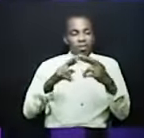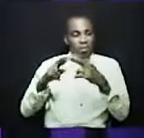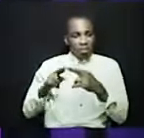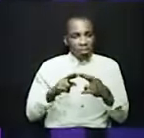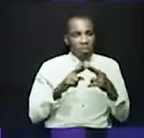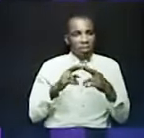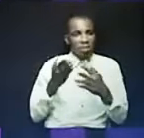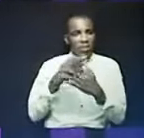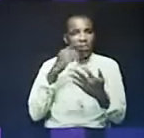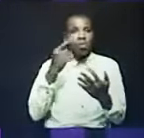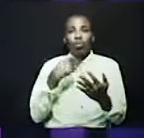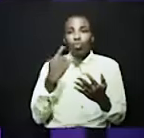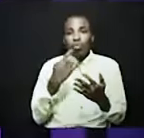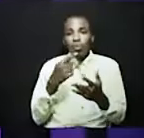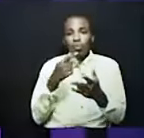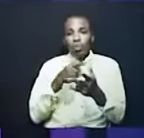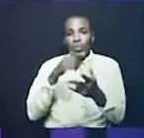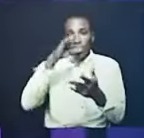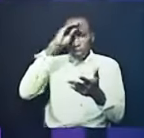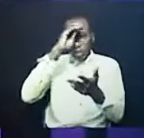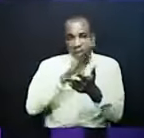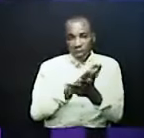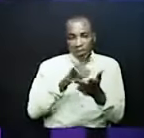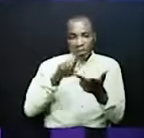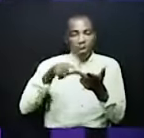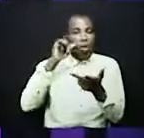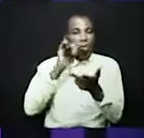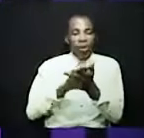the witness.